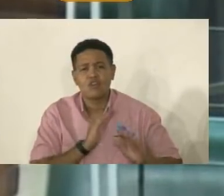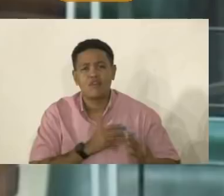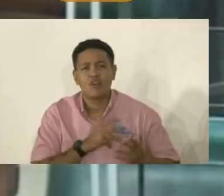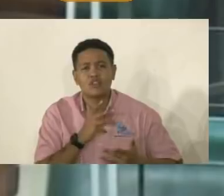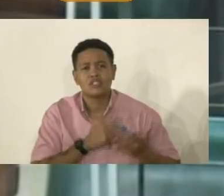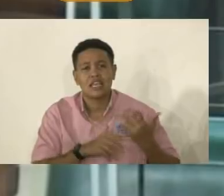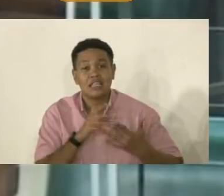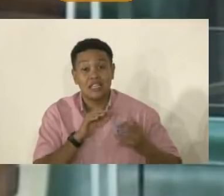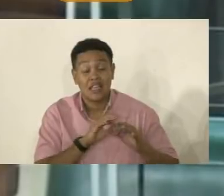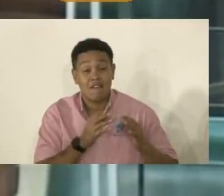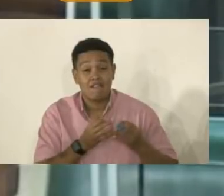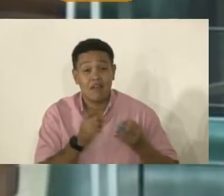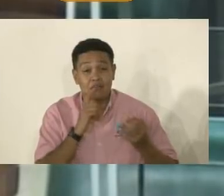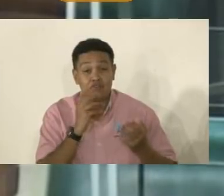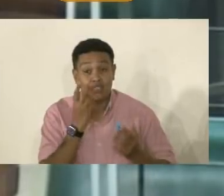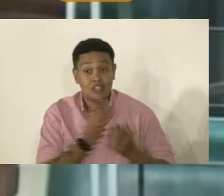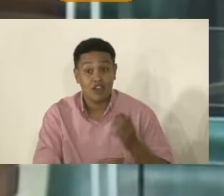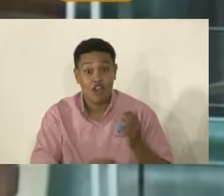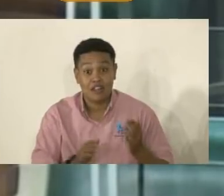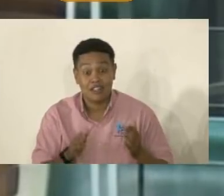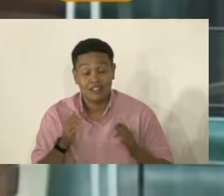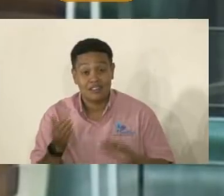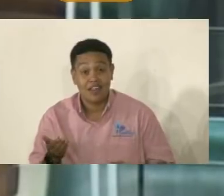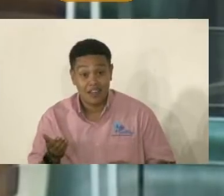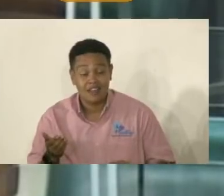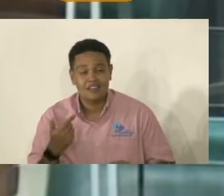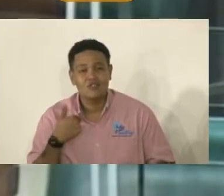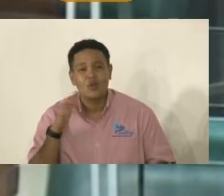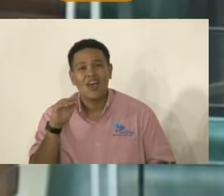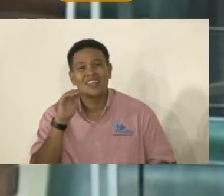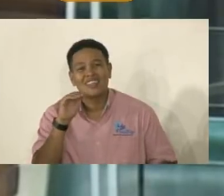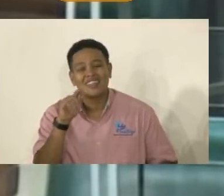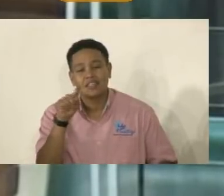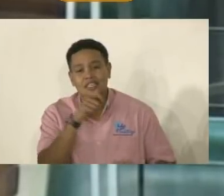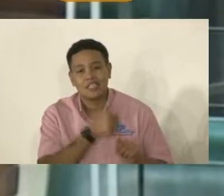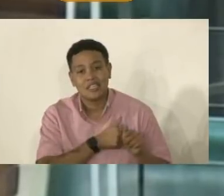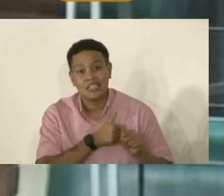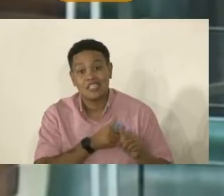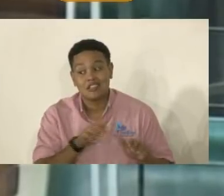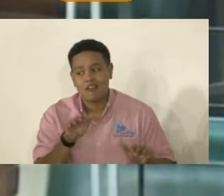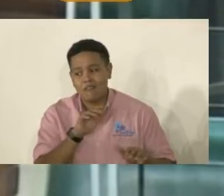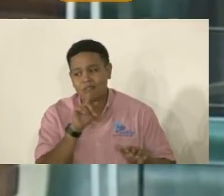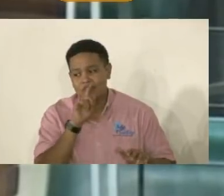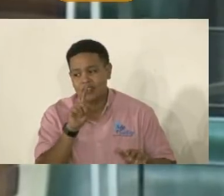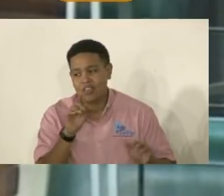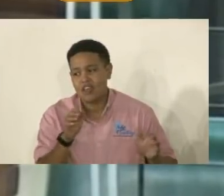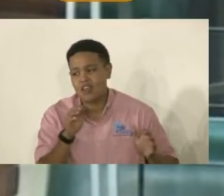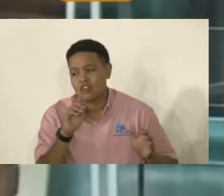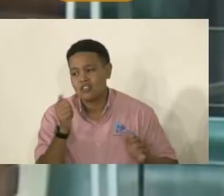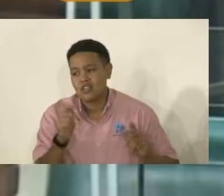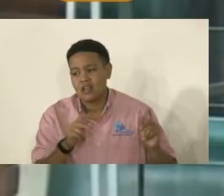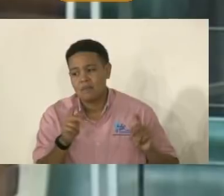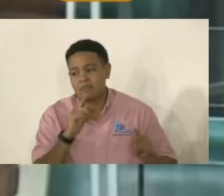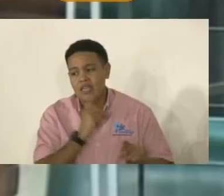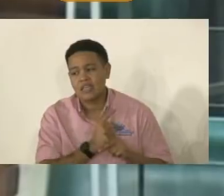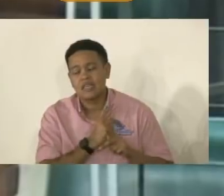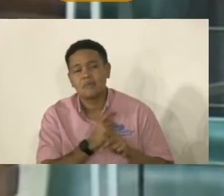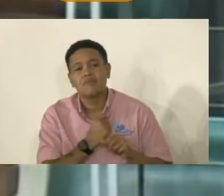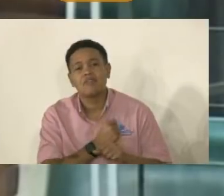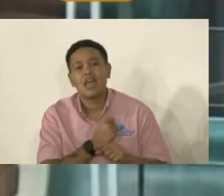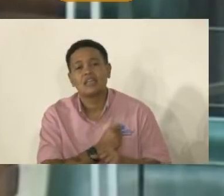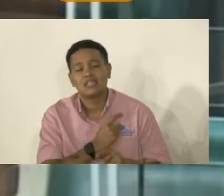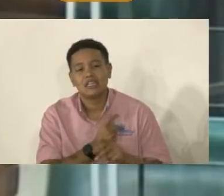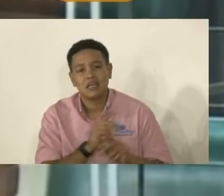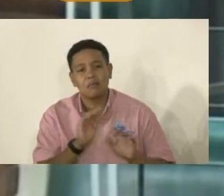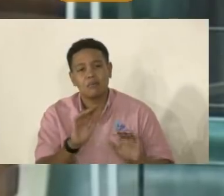families gone. So I beseech thee, each and every one, and let us encourage others and keep fighting and keep